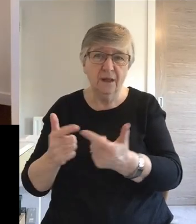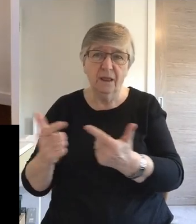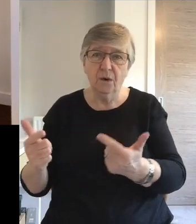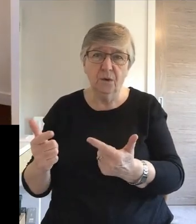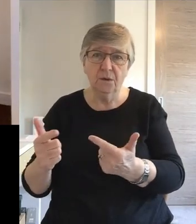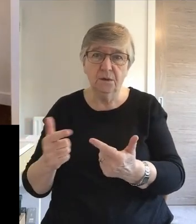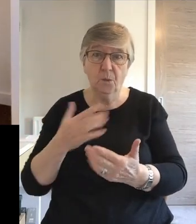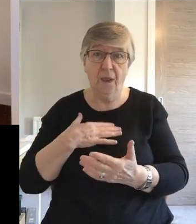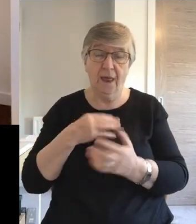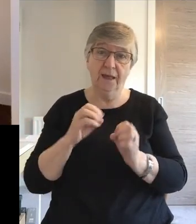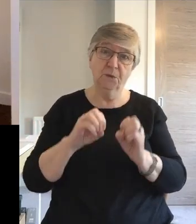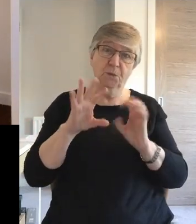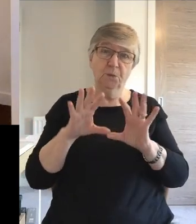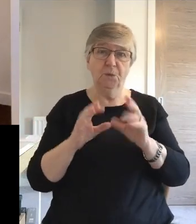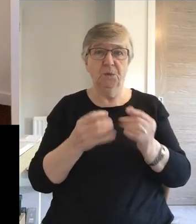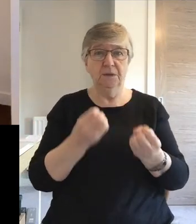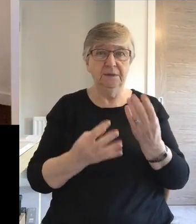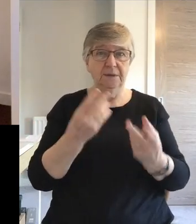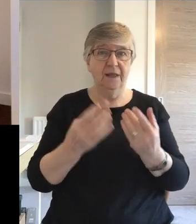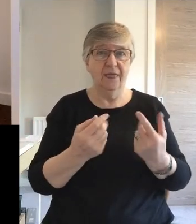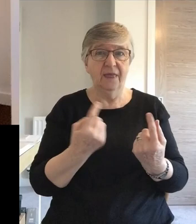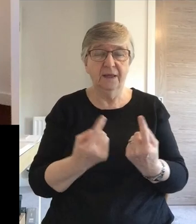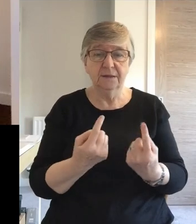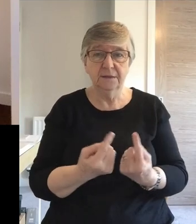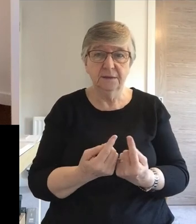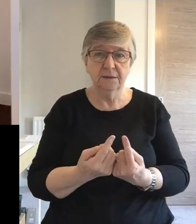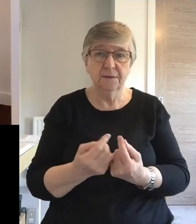We like the flashy things.